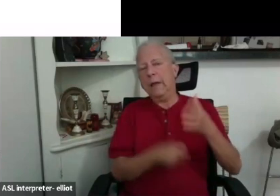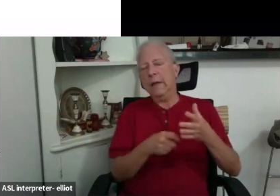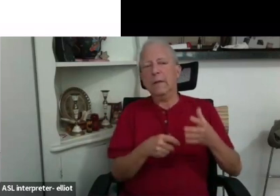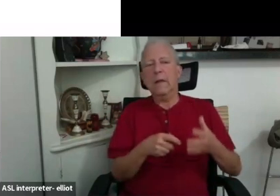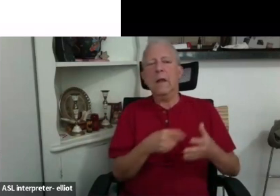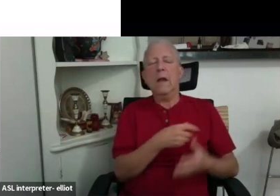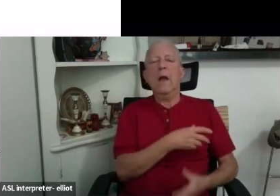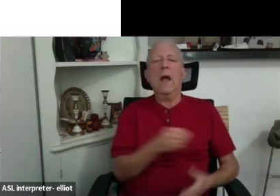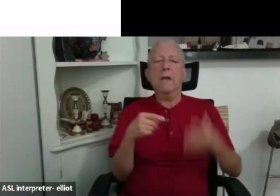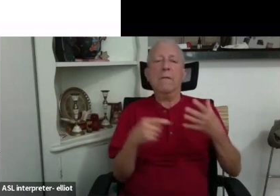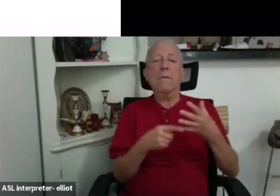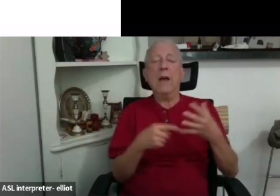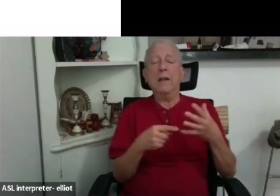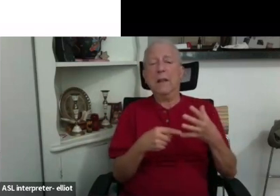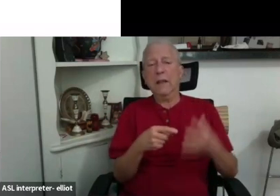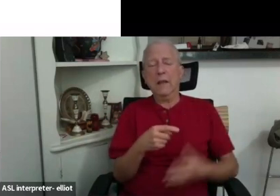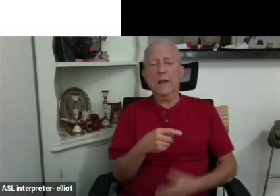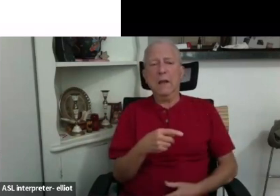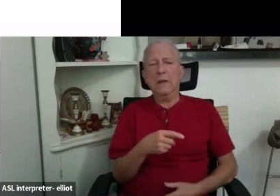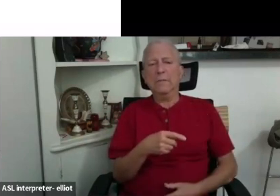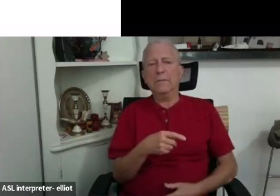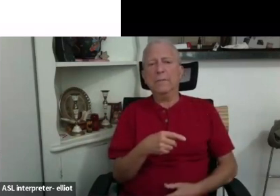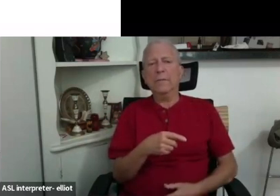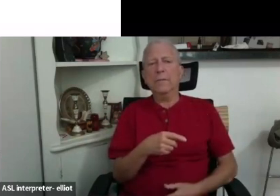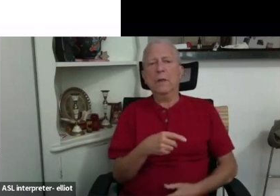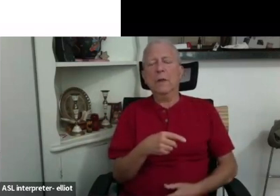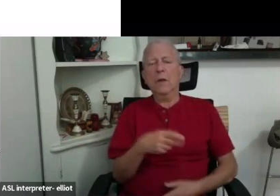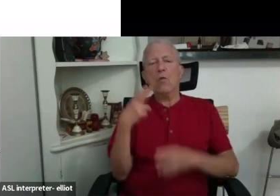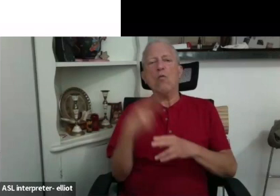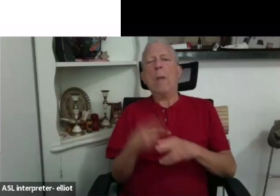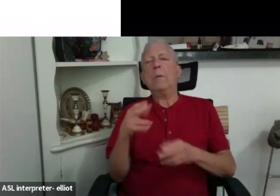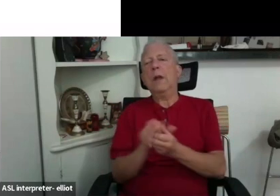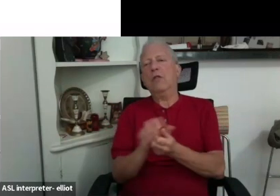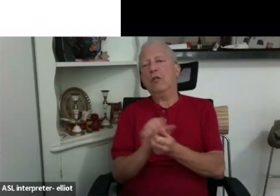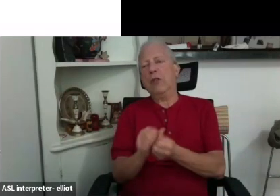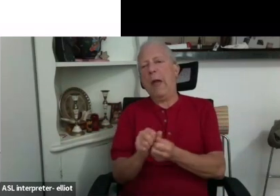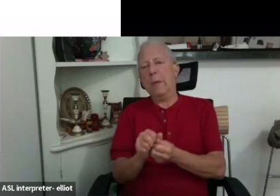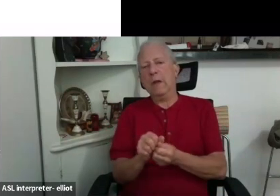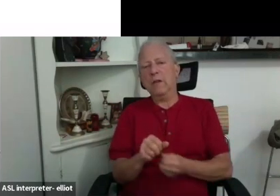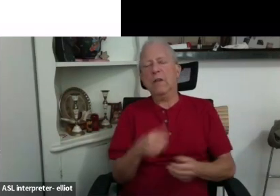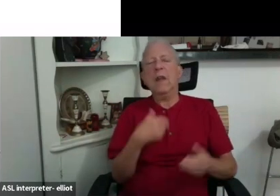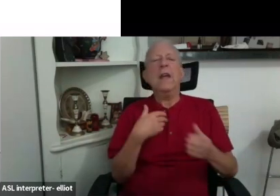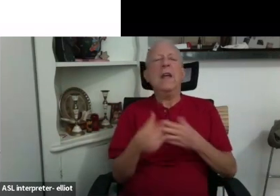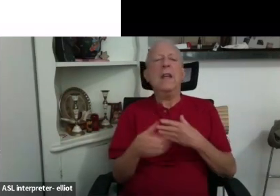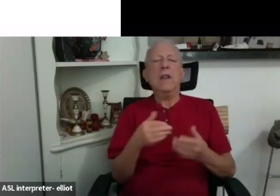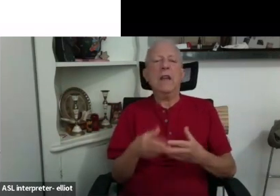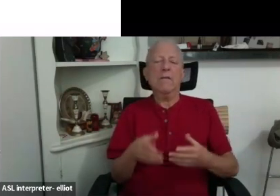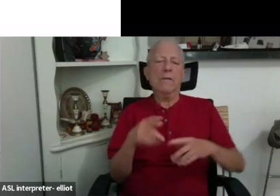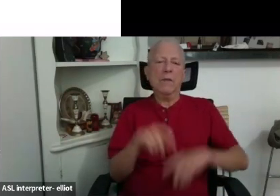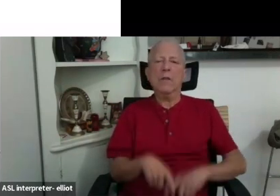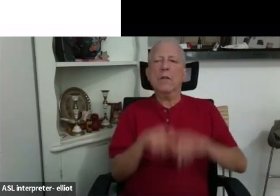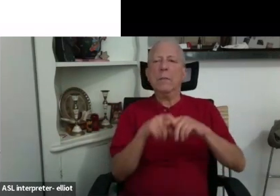review. And then finally, I wanted to note reputational damage. Even when suspension